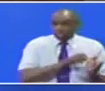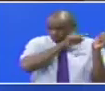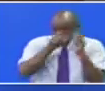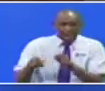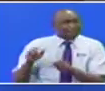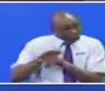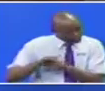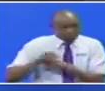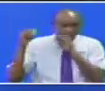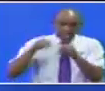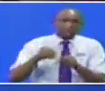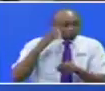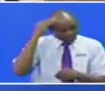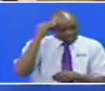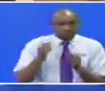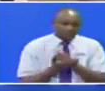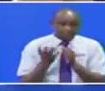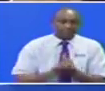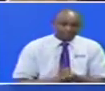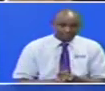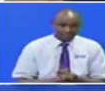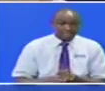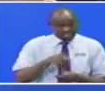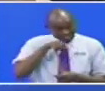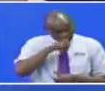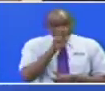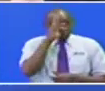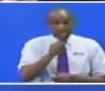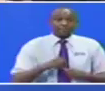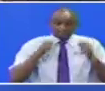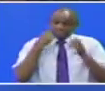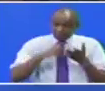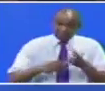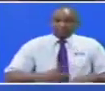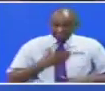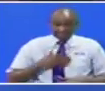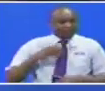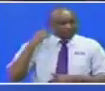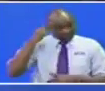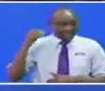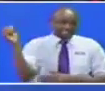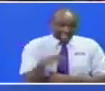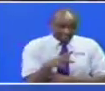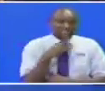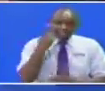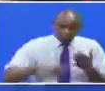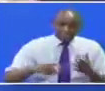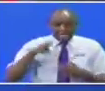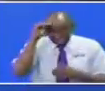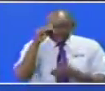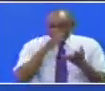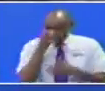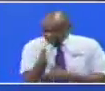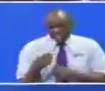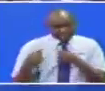massively invest in Somalia. Guterres also paid a visit to Mathare slums in Nairobi, where he said he learned something about